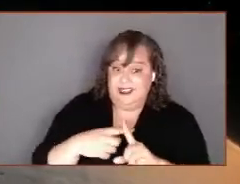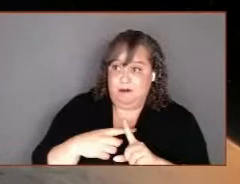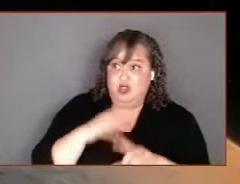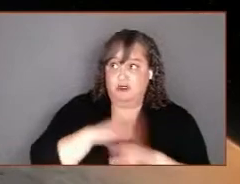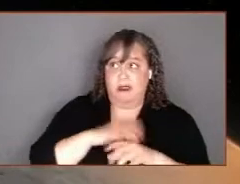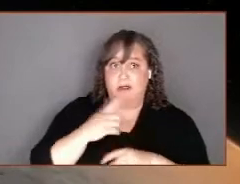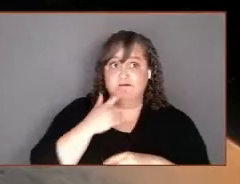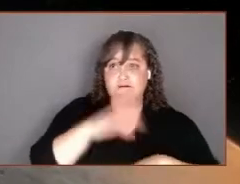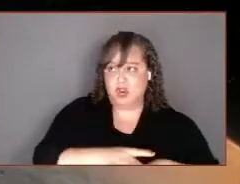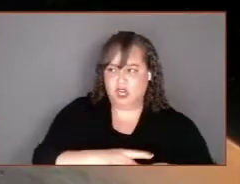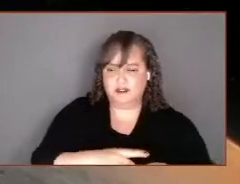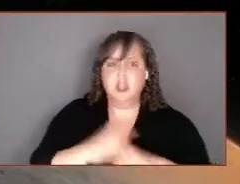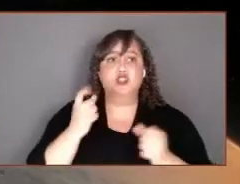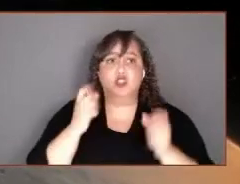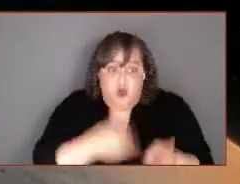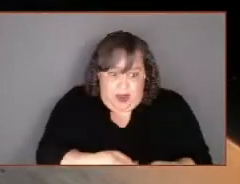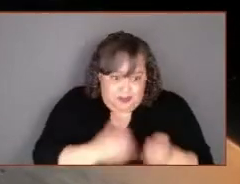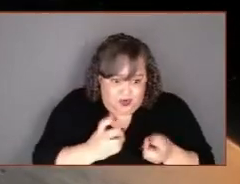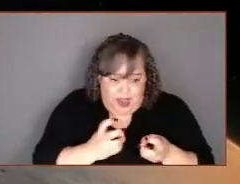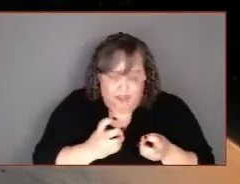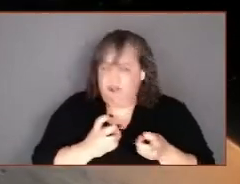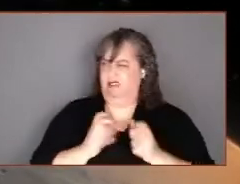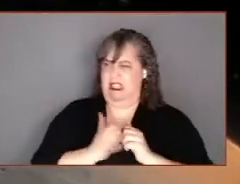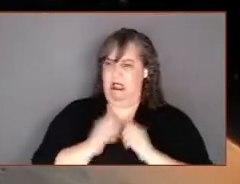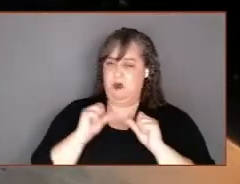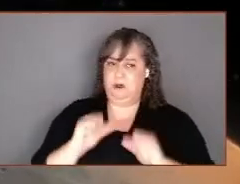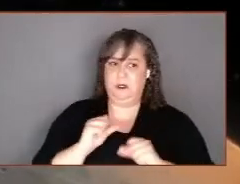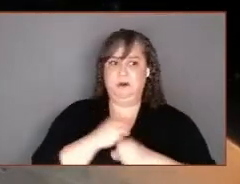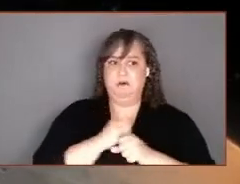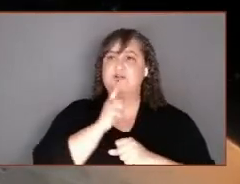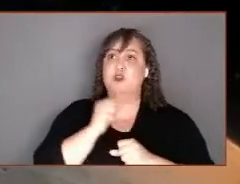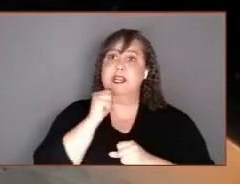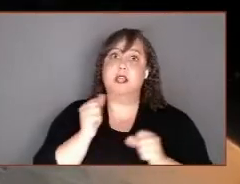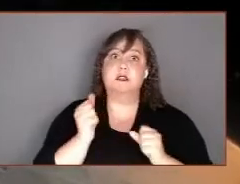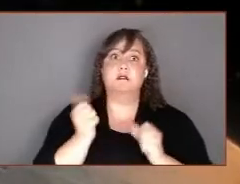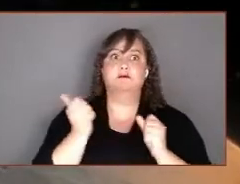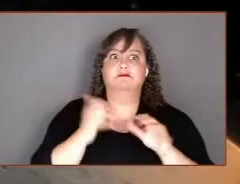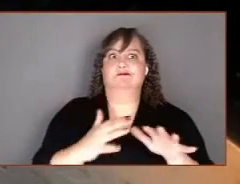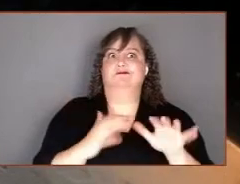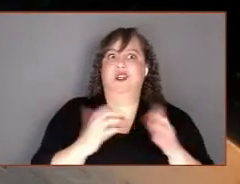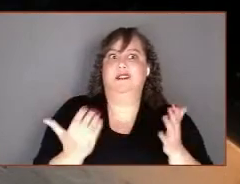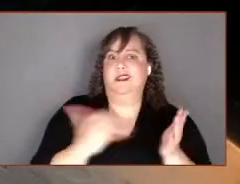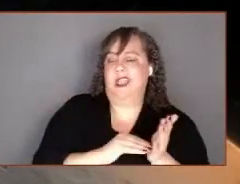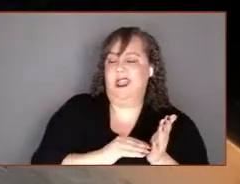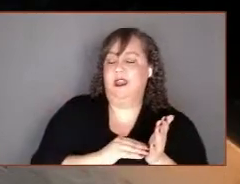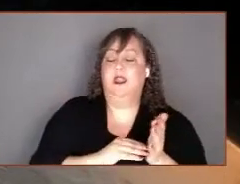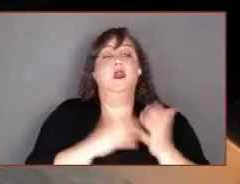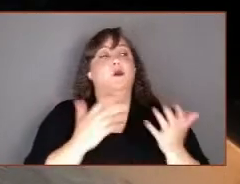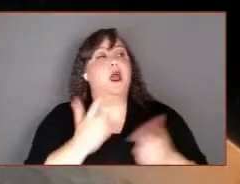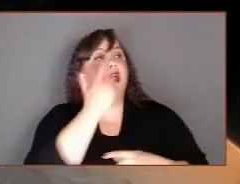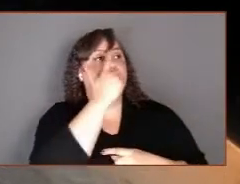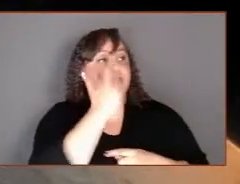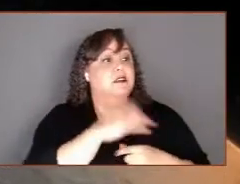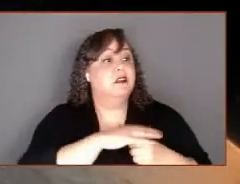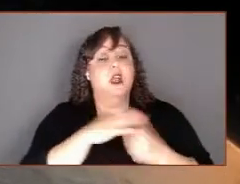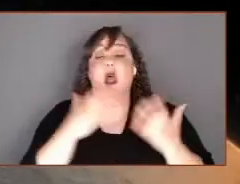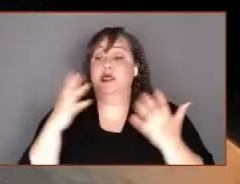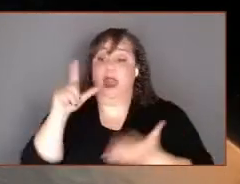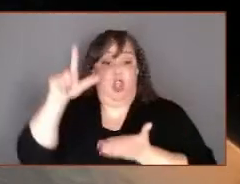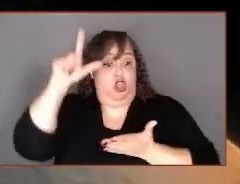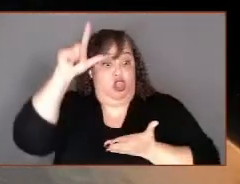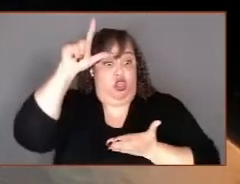interesting challenge, and it's not the only challenge we have with managing the water. Because of the low pressure there, water is also at risk of turning directly